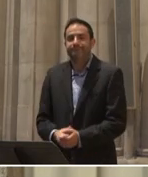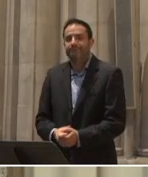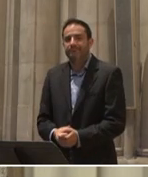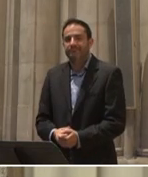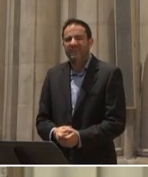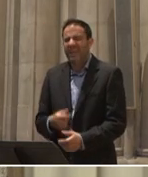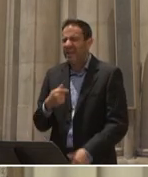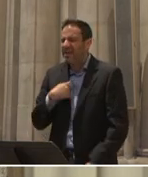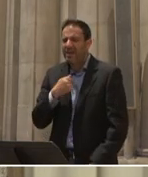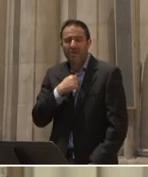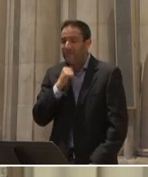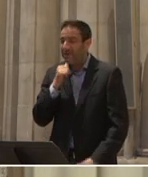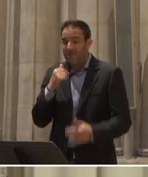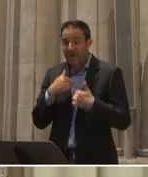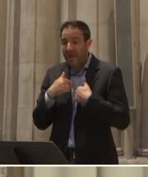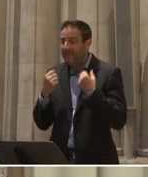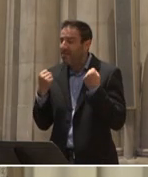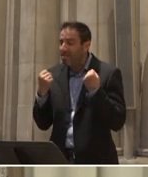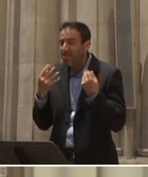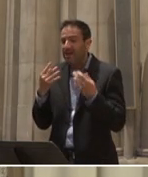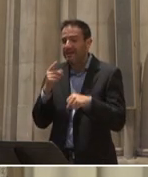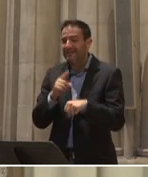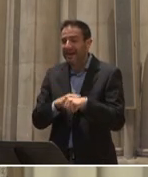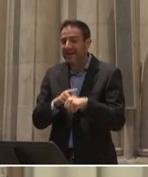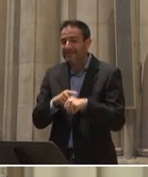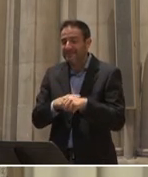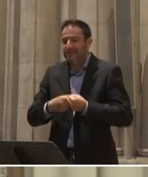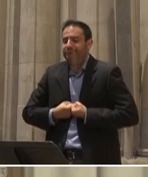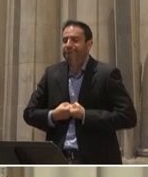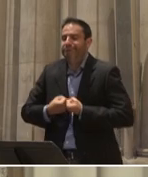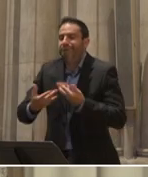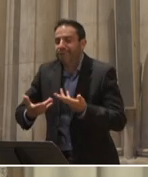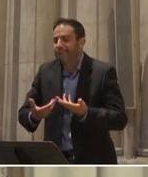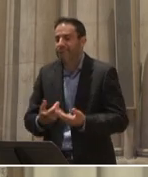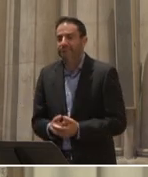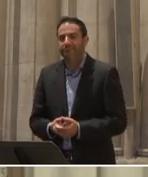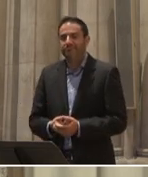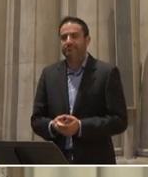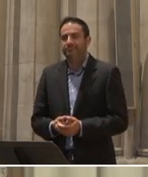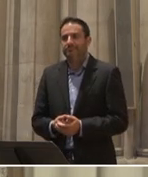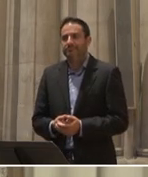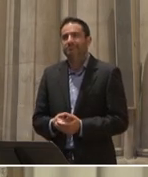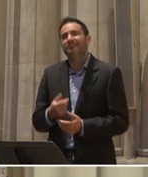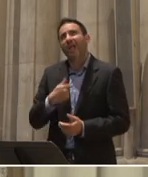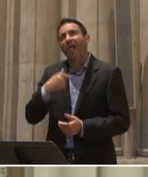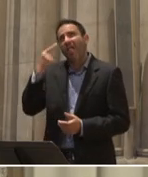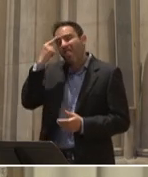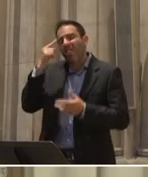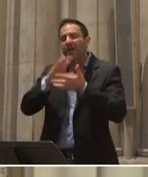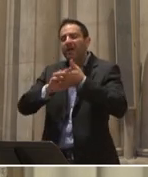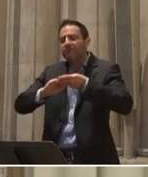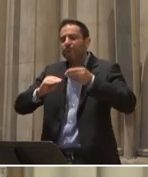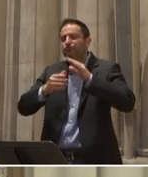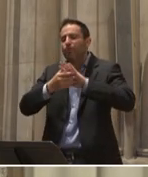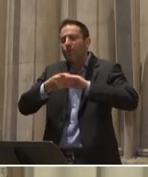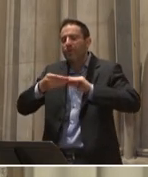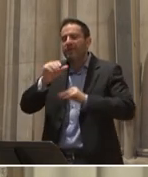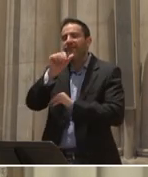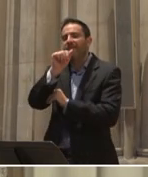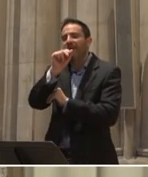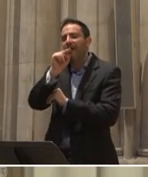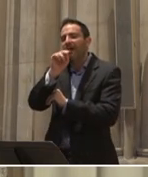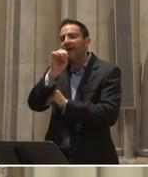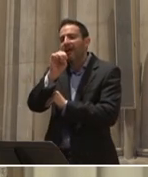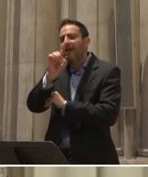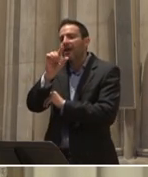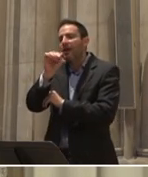we don't have a lot of time to waste, do we? I'm reminded of a story that Anne Lamott tells about